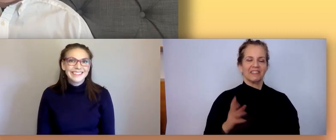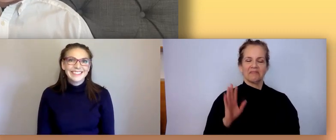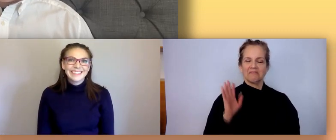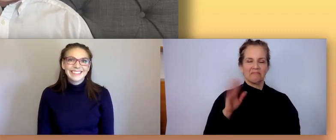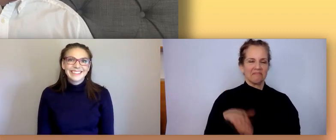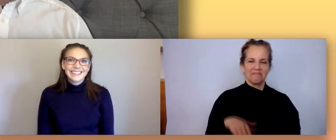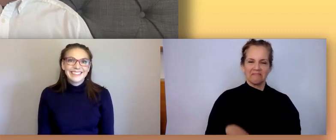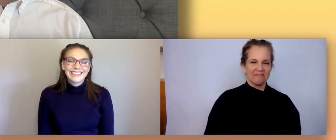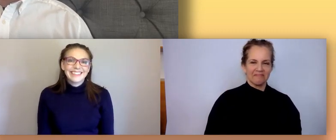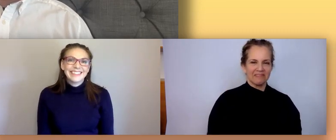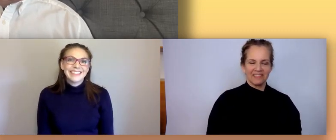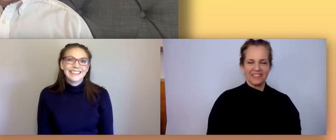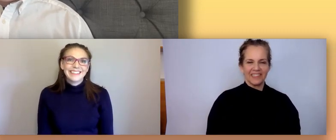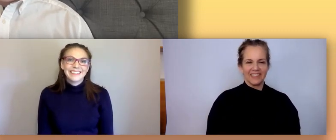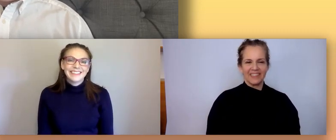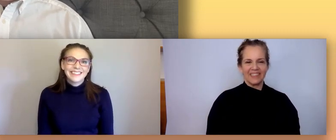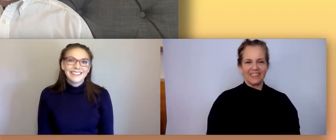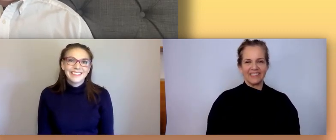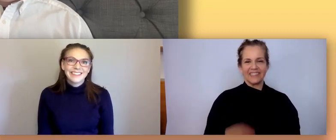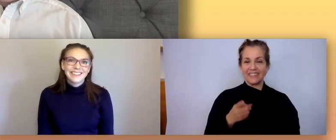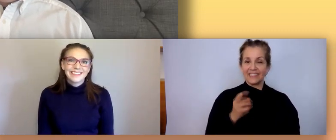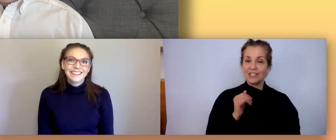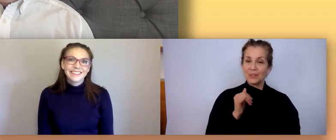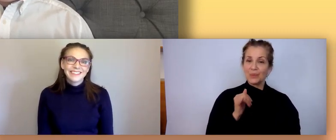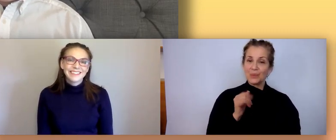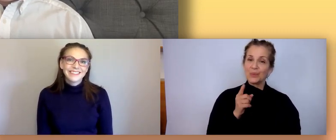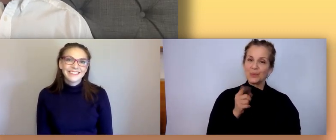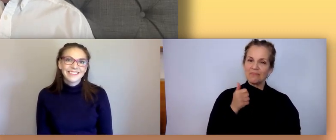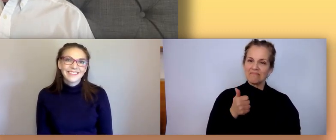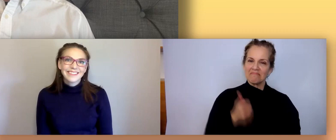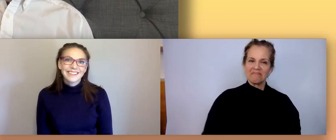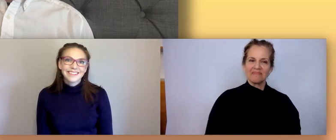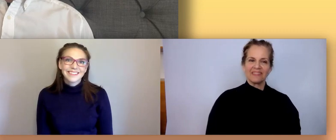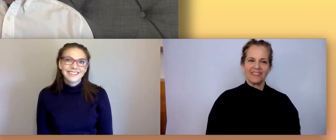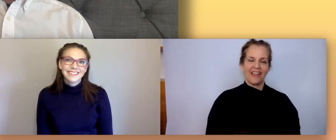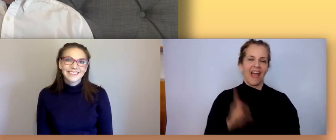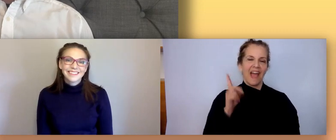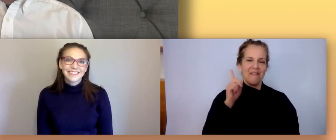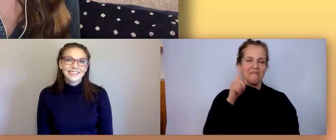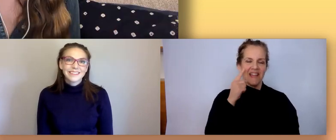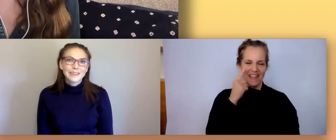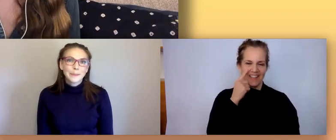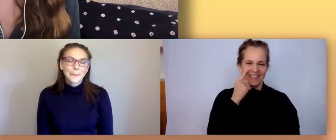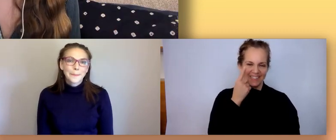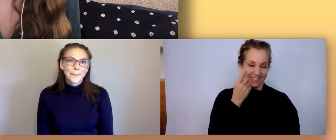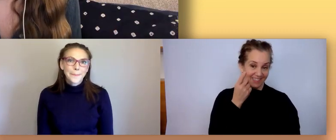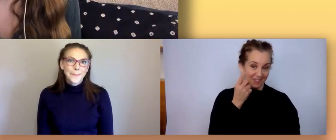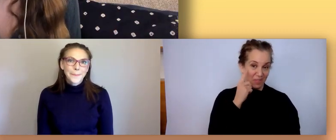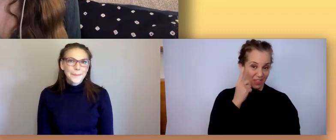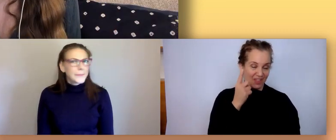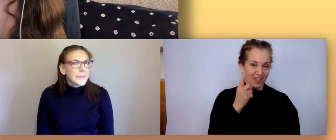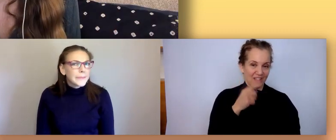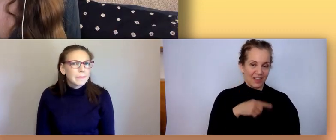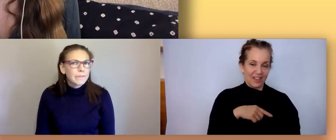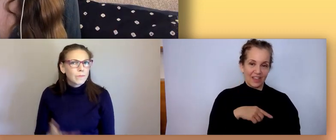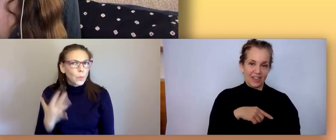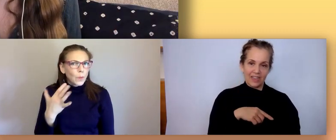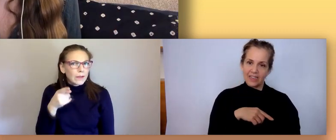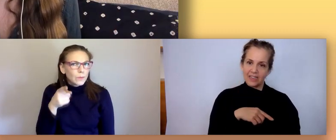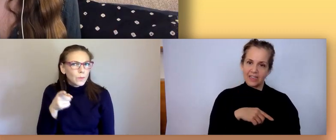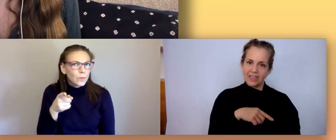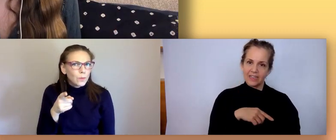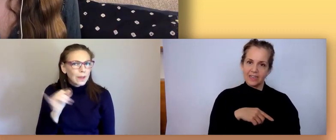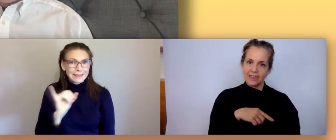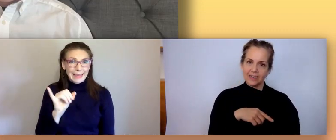No sweat. You too. I bet. Wait, are you?